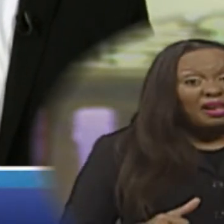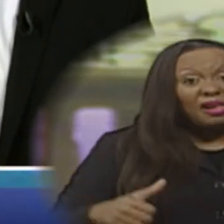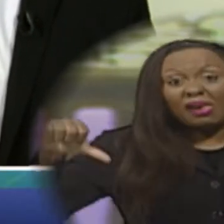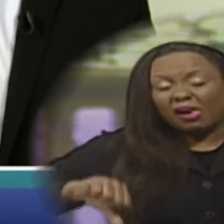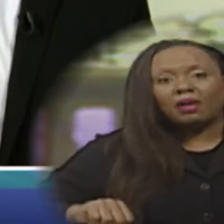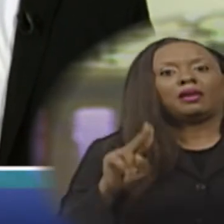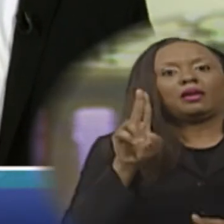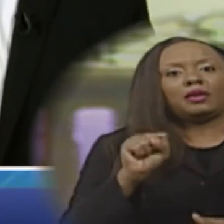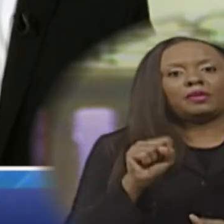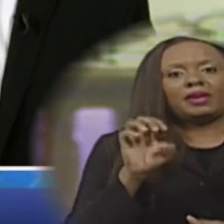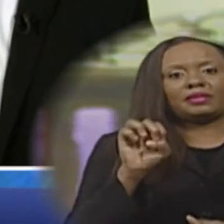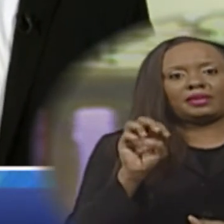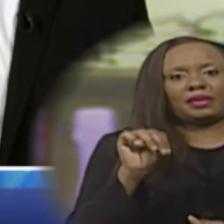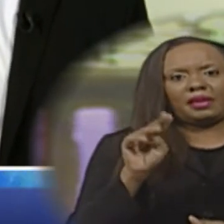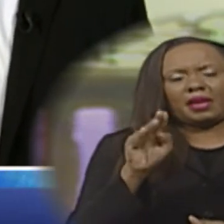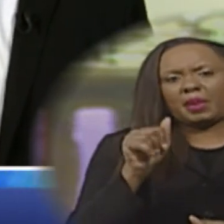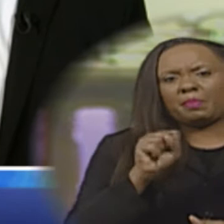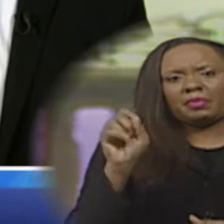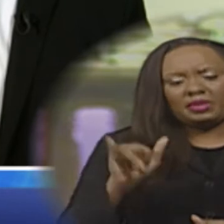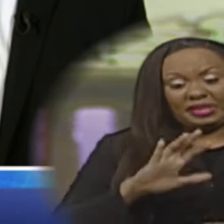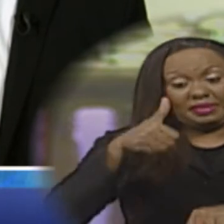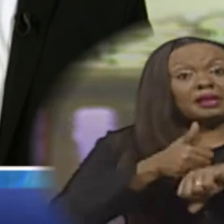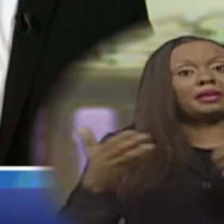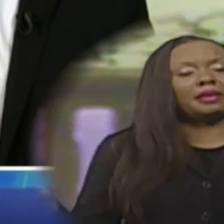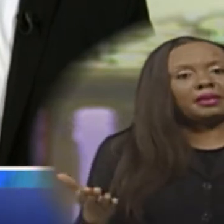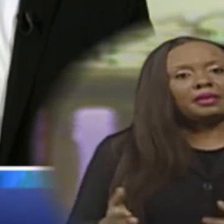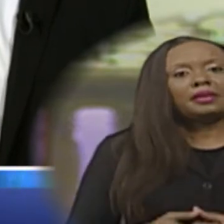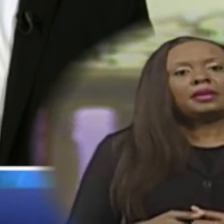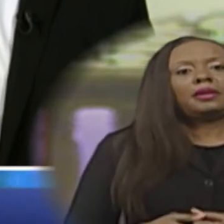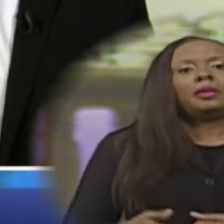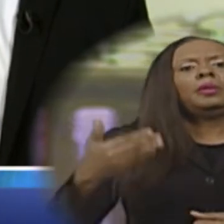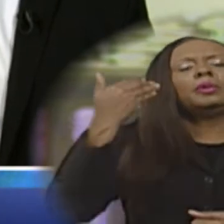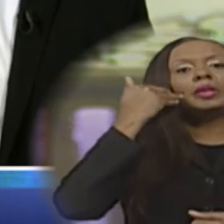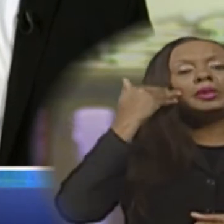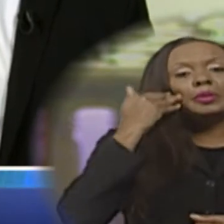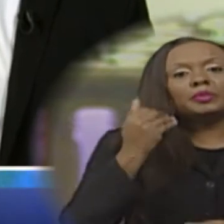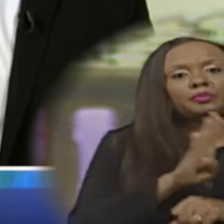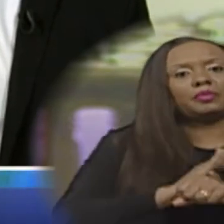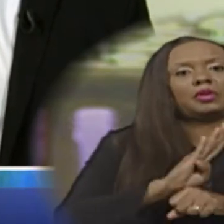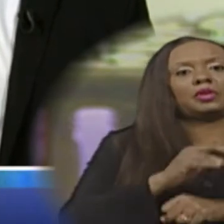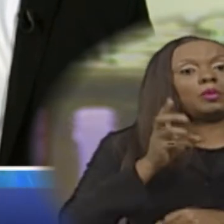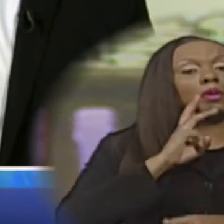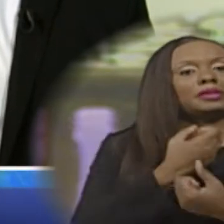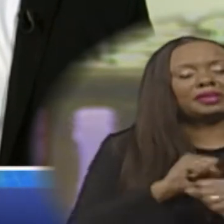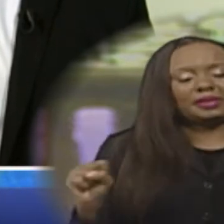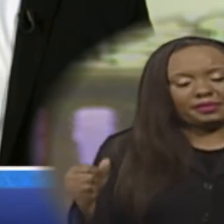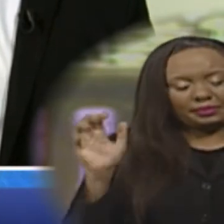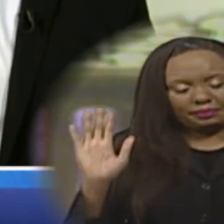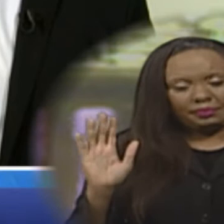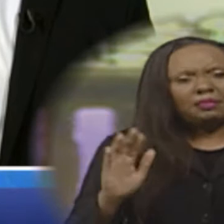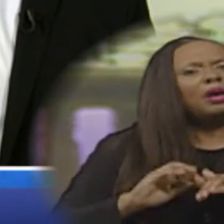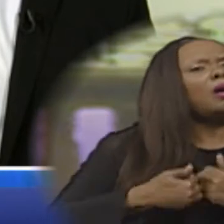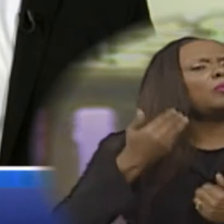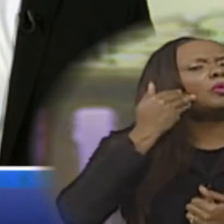in Barbados. Yes. We've established that the water in Barbados water is safe, but how do we know that this is so?